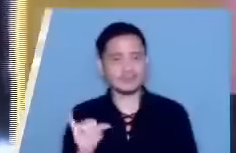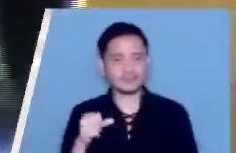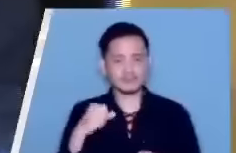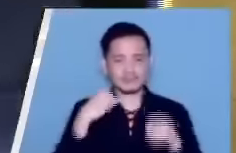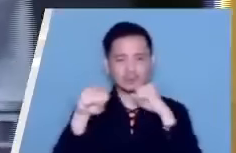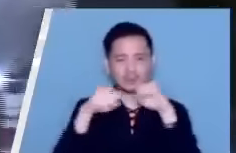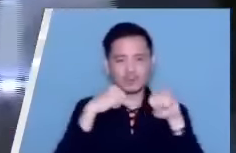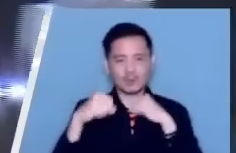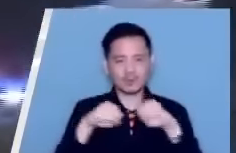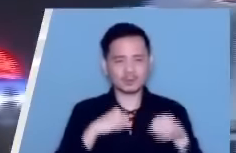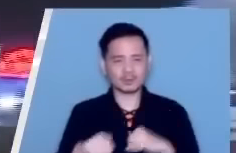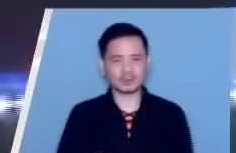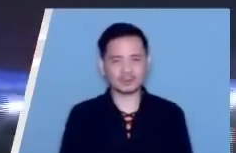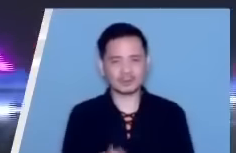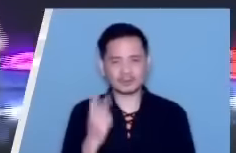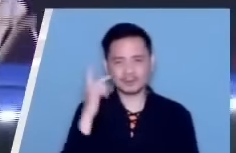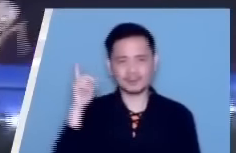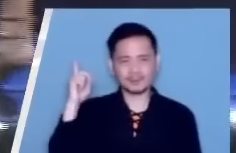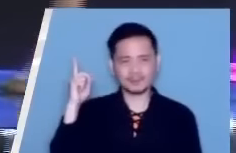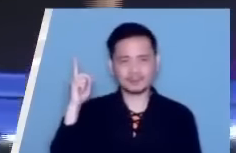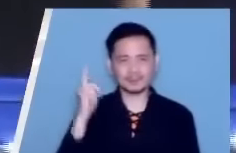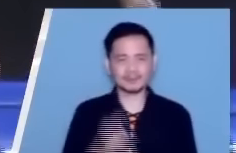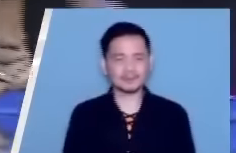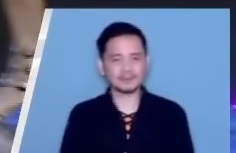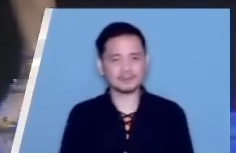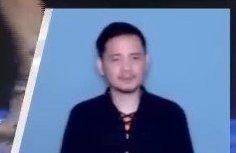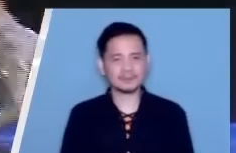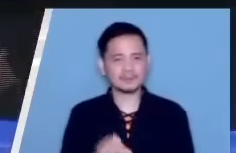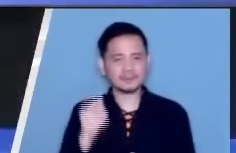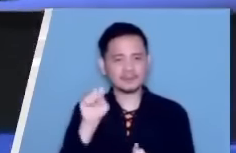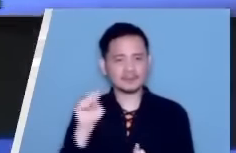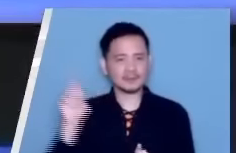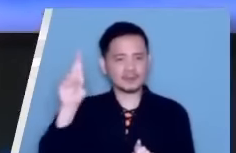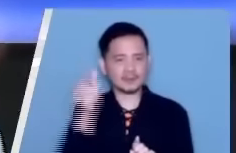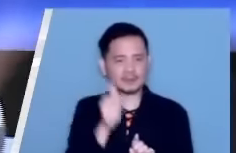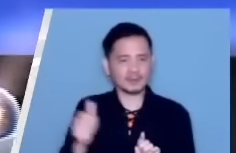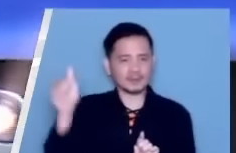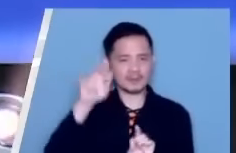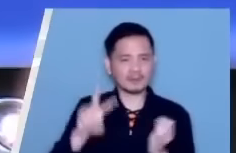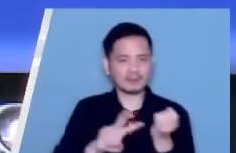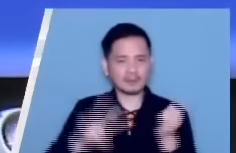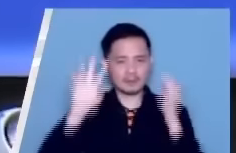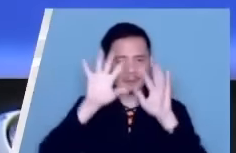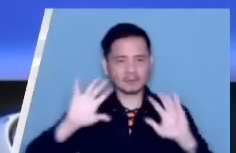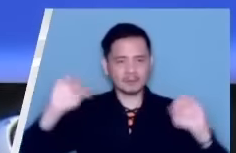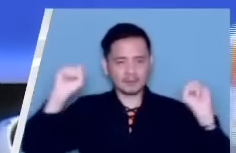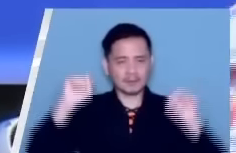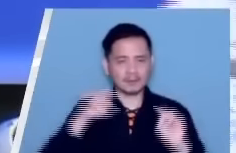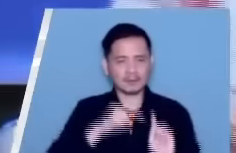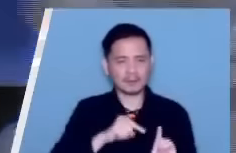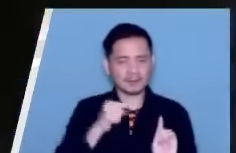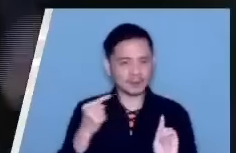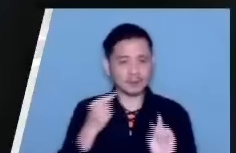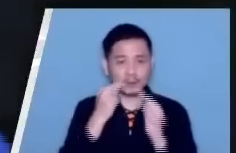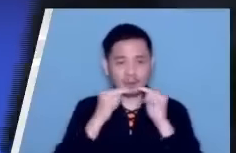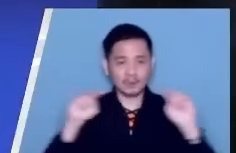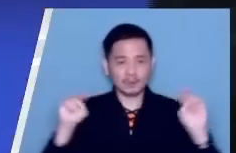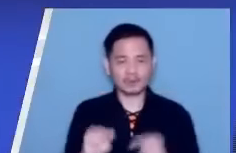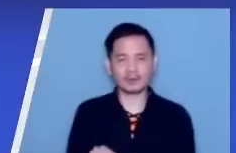tinanggap ang Awards n the GMA Senior Vice President and head for integrating news Regional TV and synergy Oliver Victor B amoroso